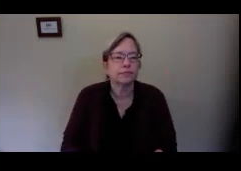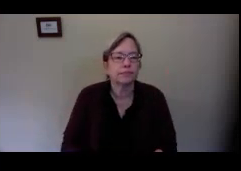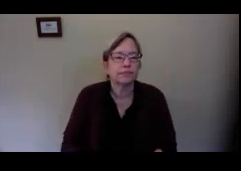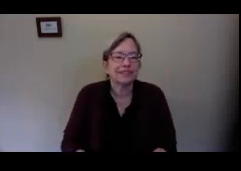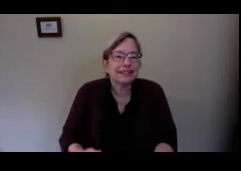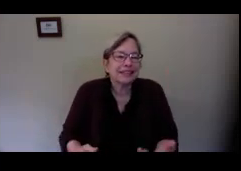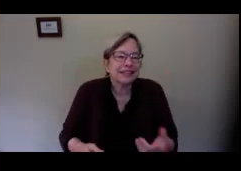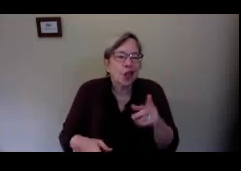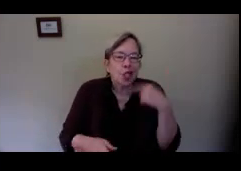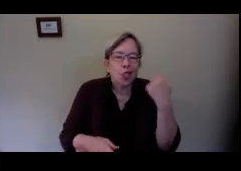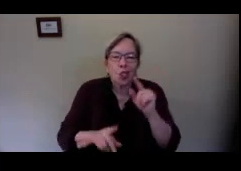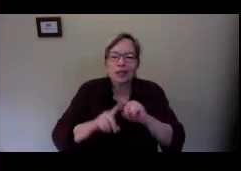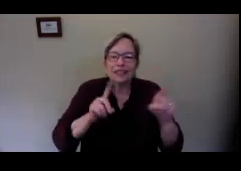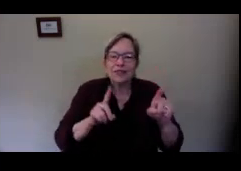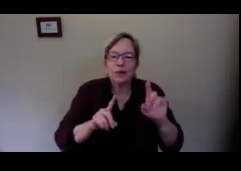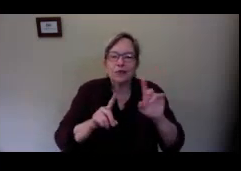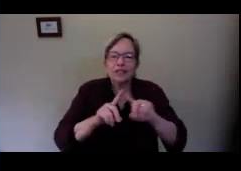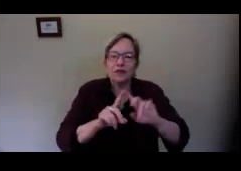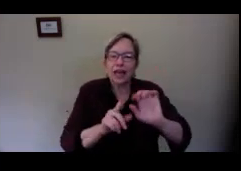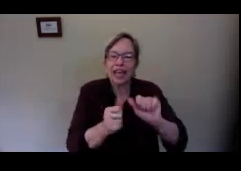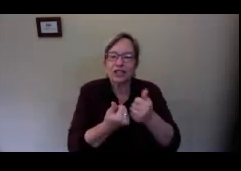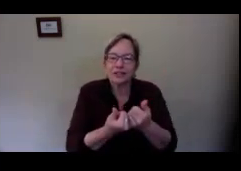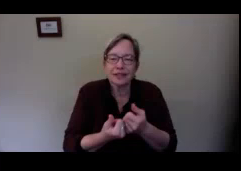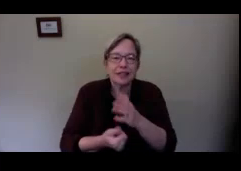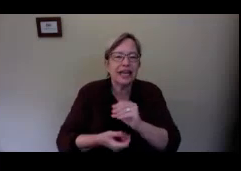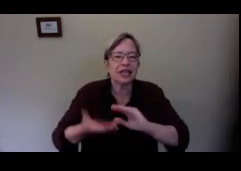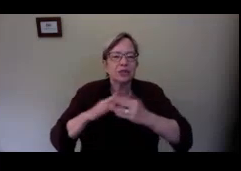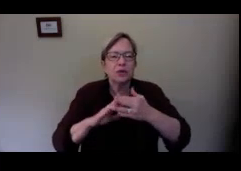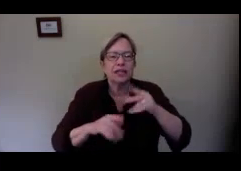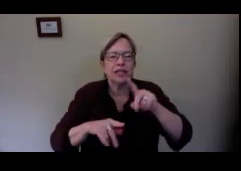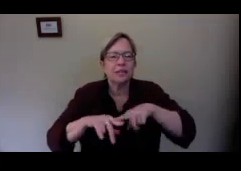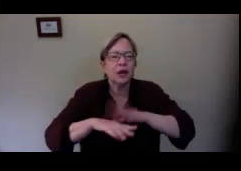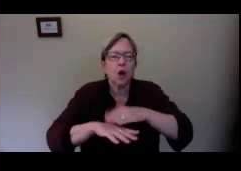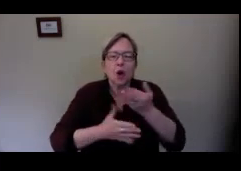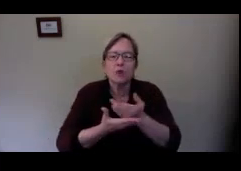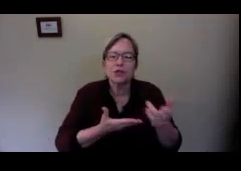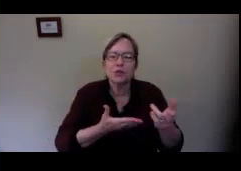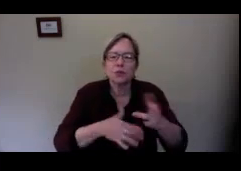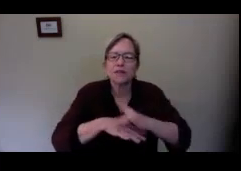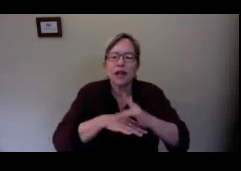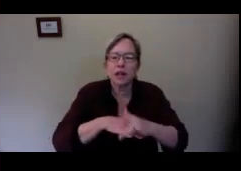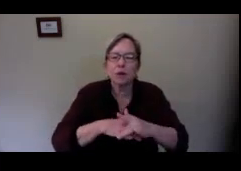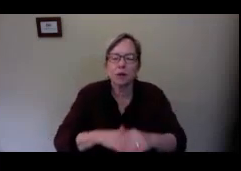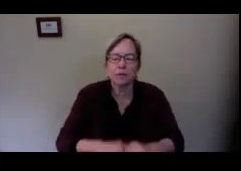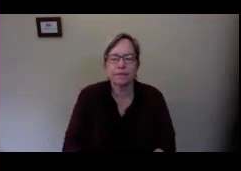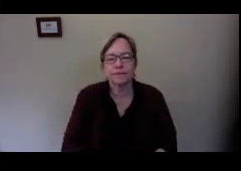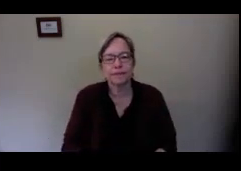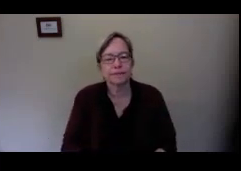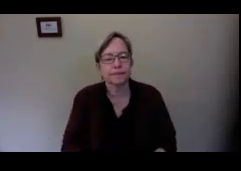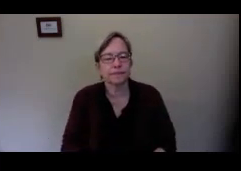by agency and community depending on the resources available in this specific community. Next slide.